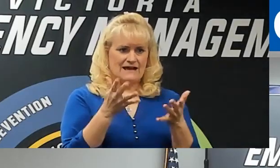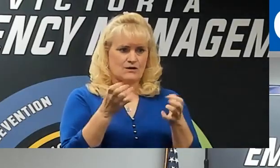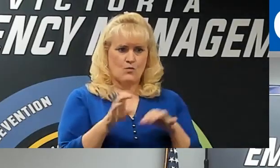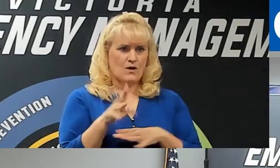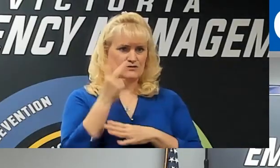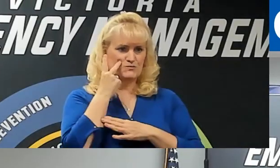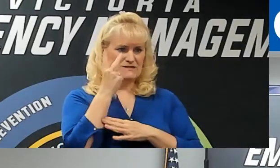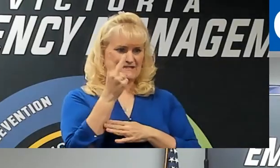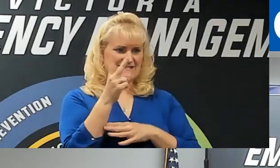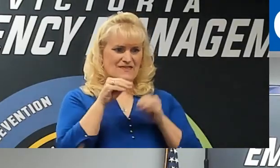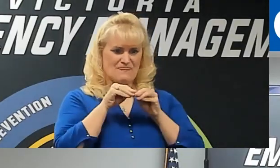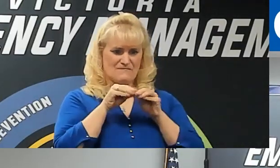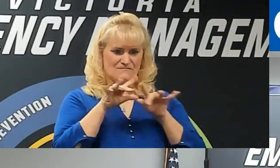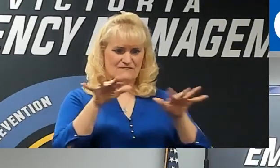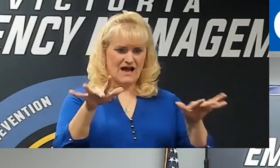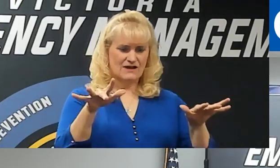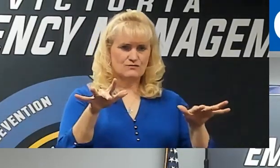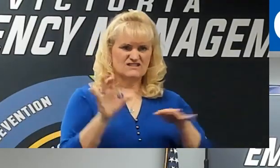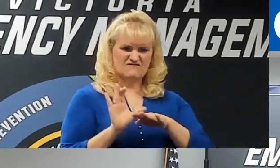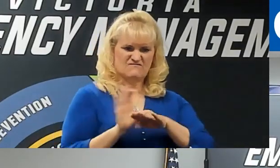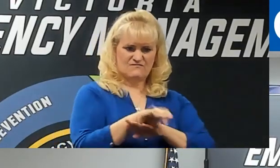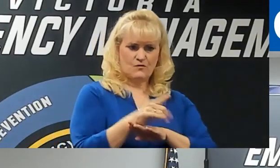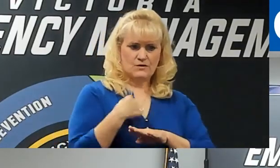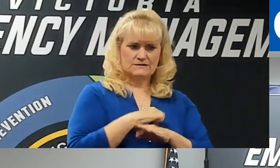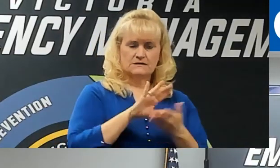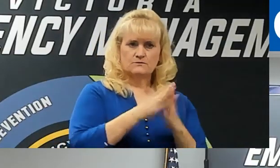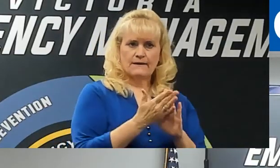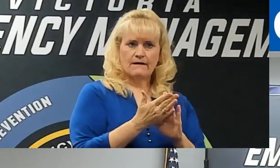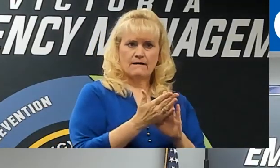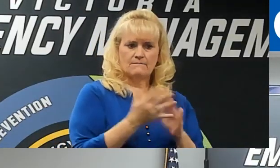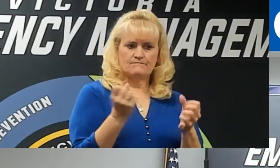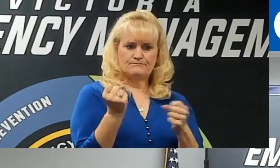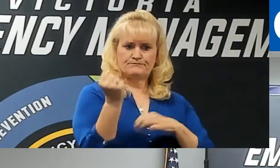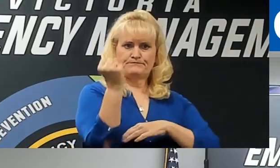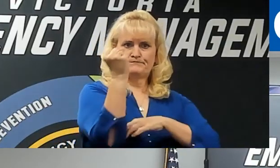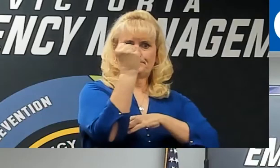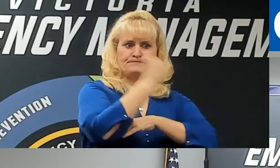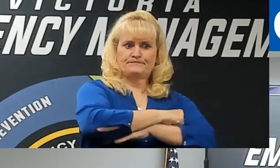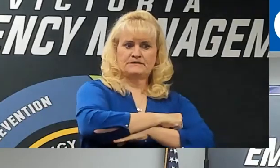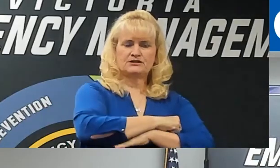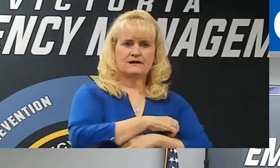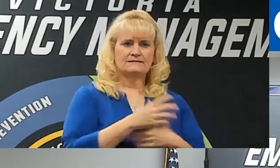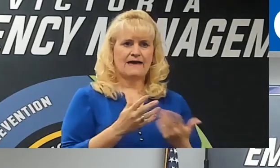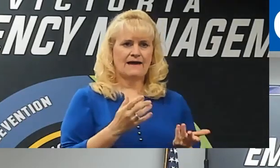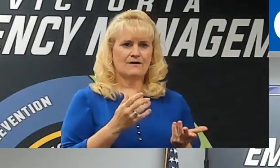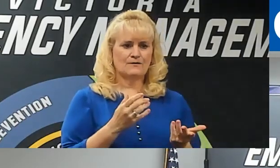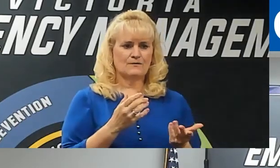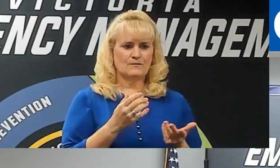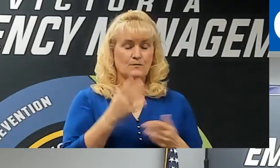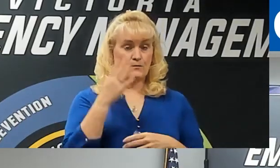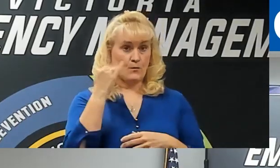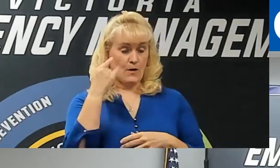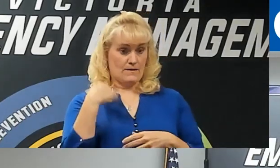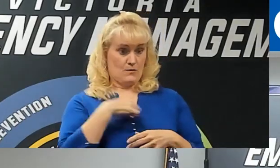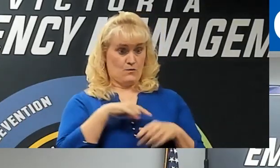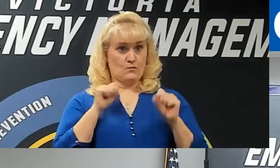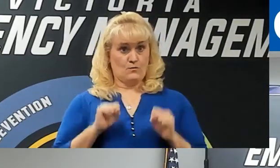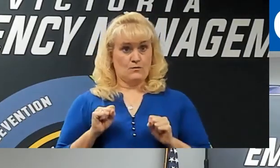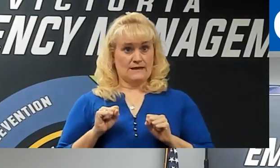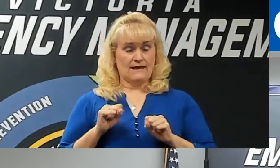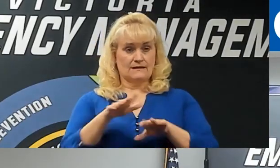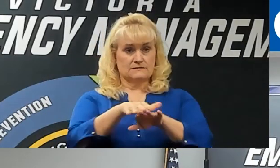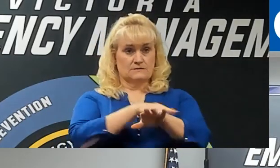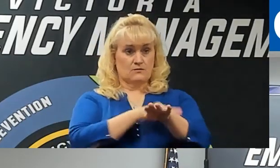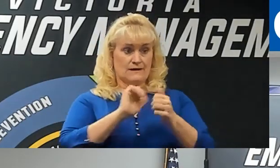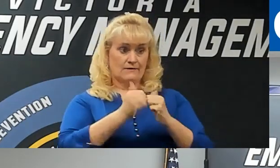down when we can take measures that would help slow it down or prevent it. So whether we slow it